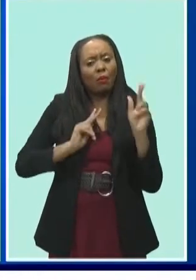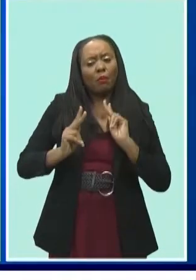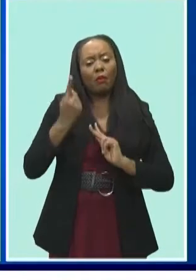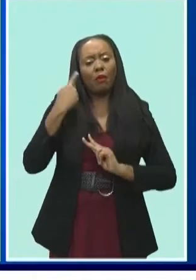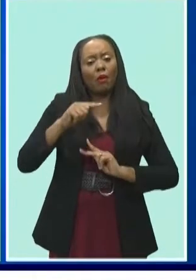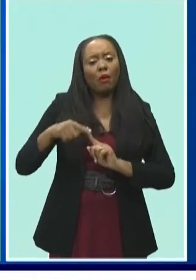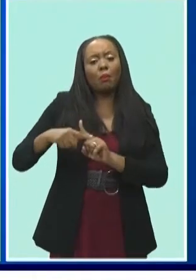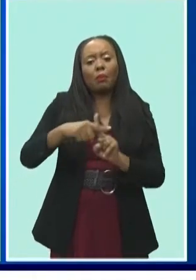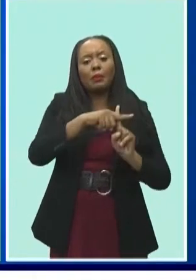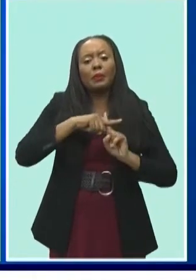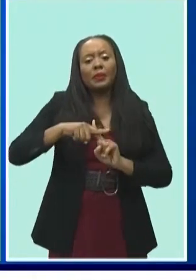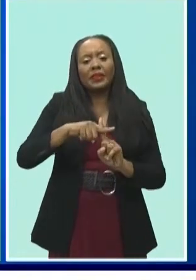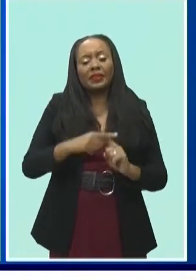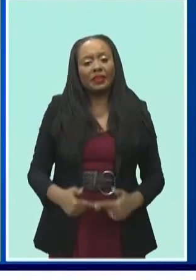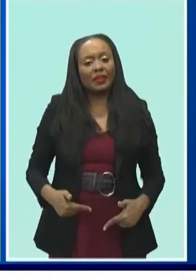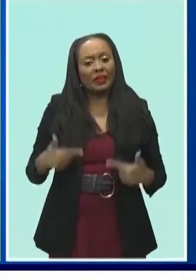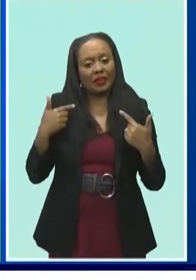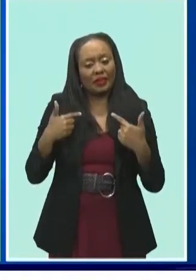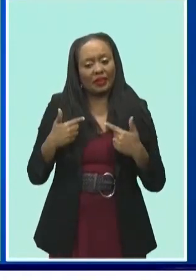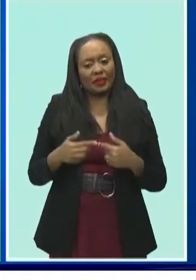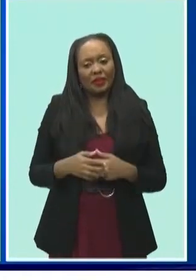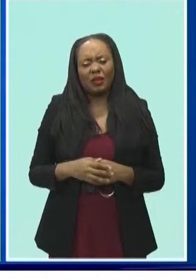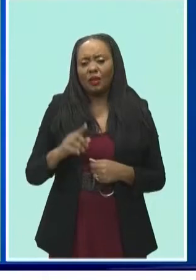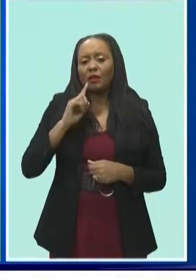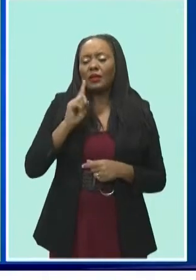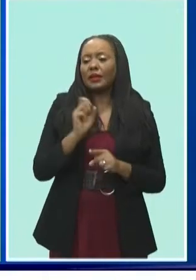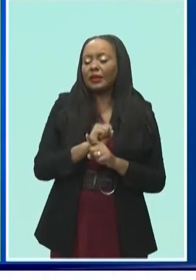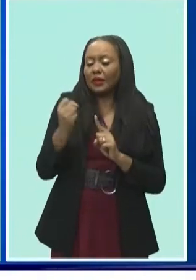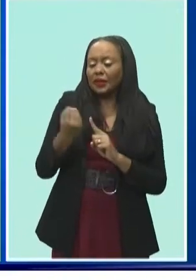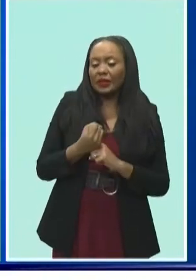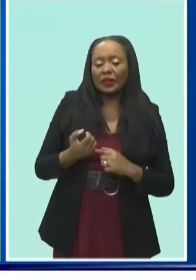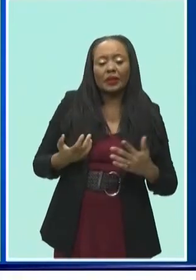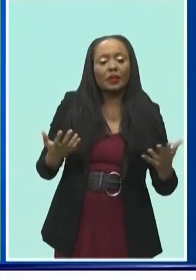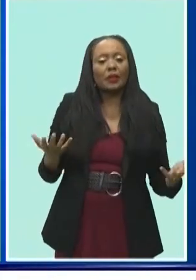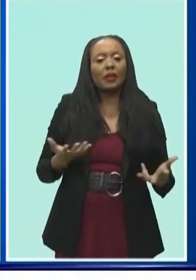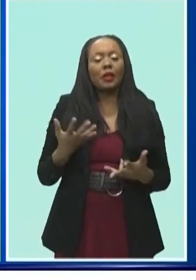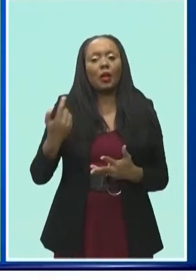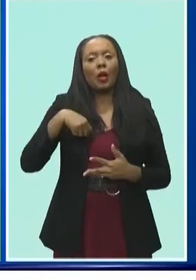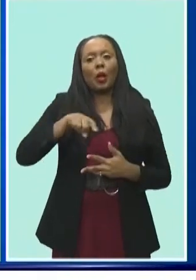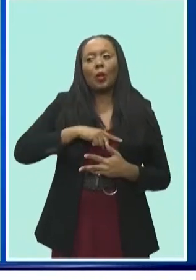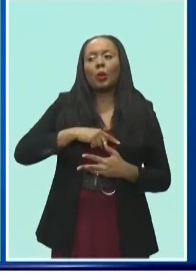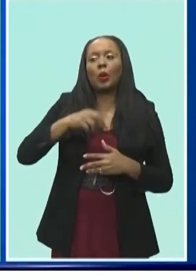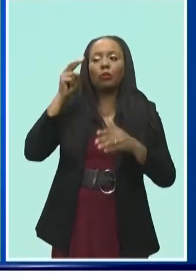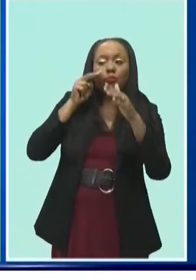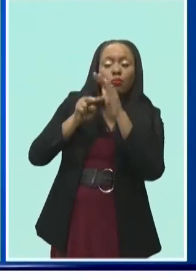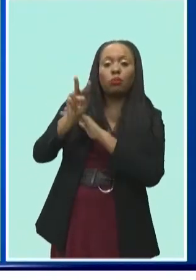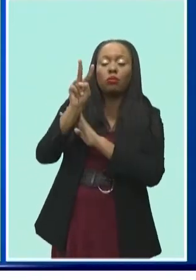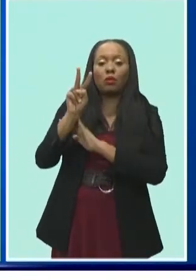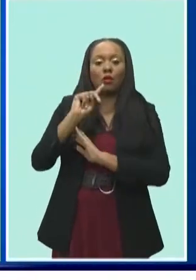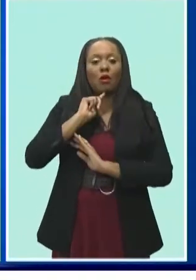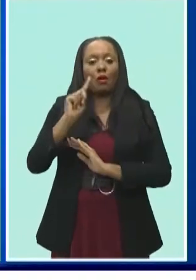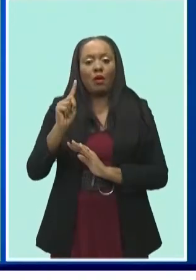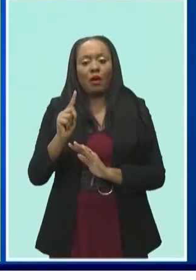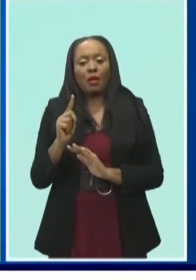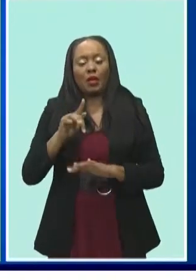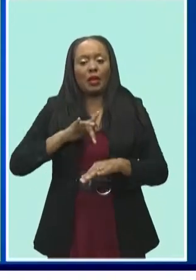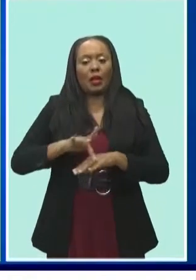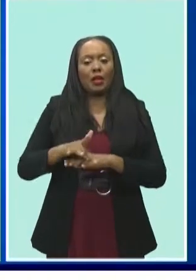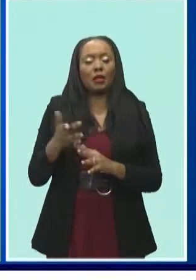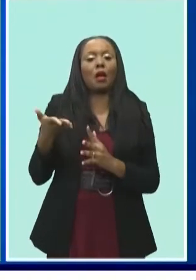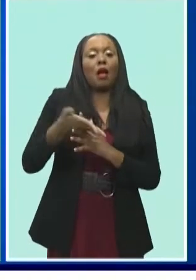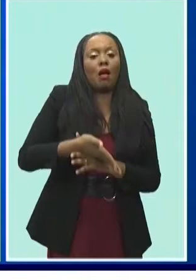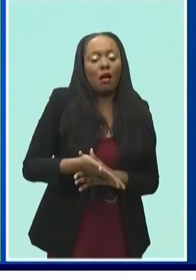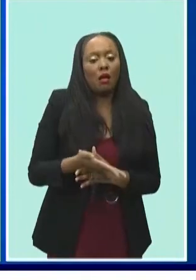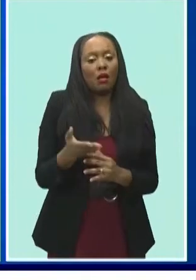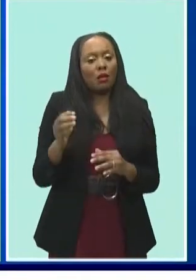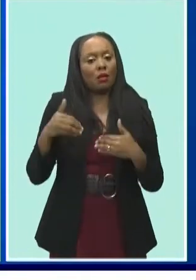Living. And it is a situation where we have envisioned that we need to take early intervention within the